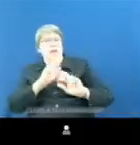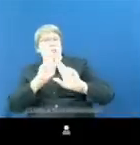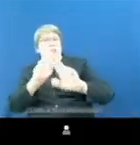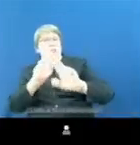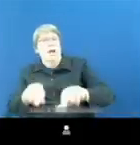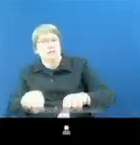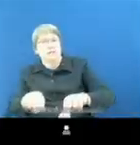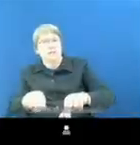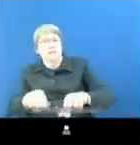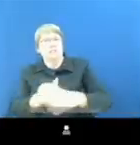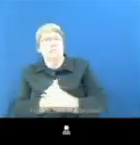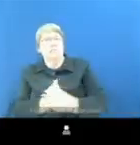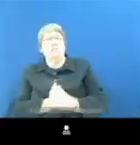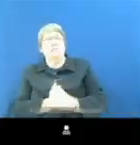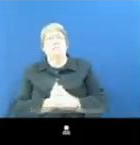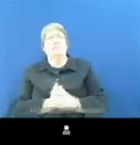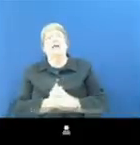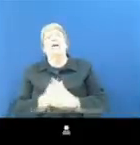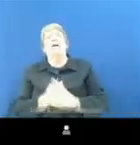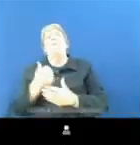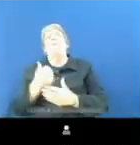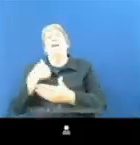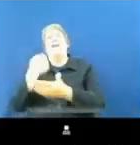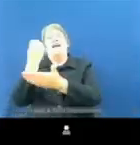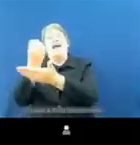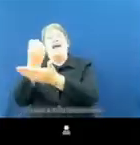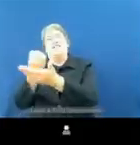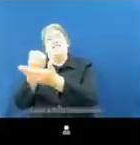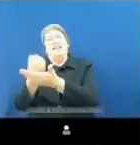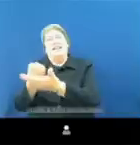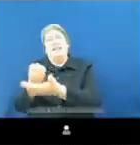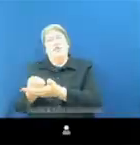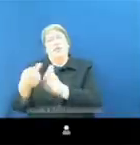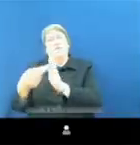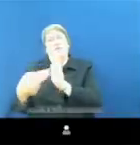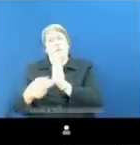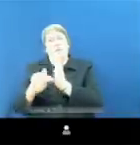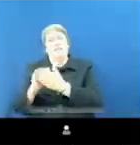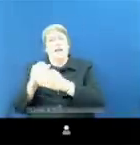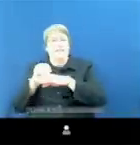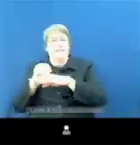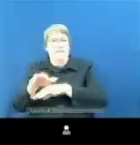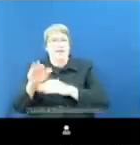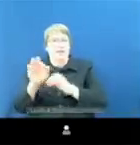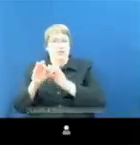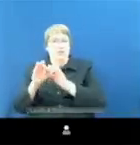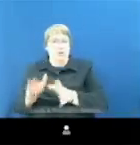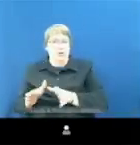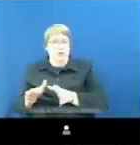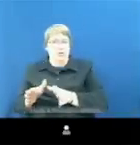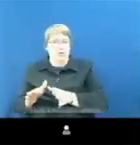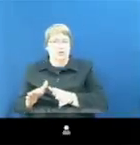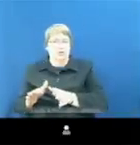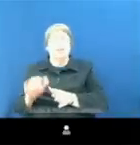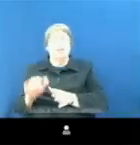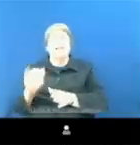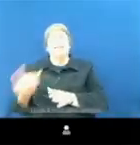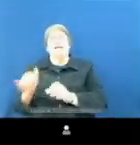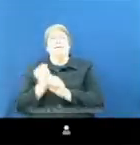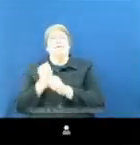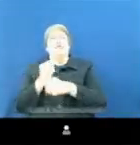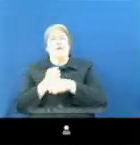There are evidentiary rules that affect interpreters. They've been created